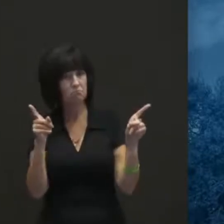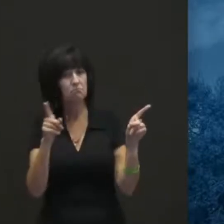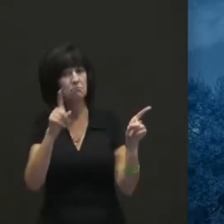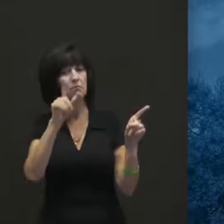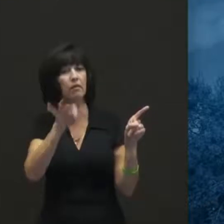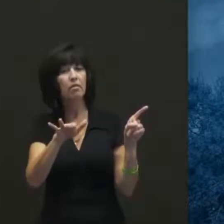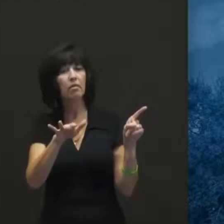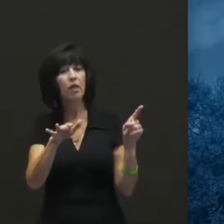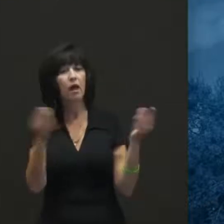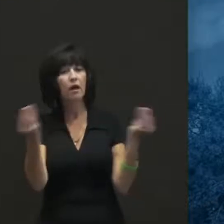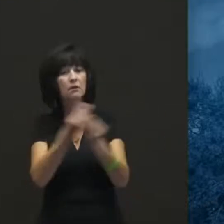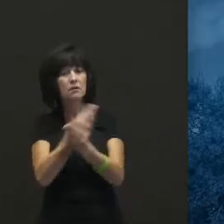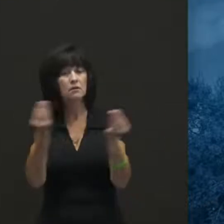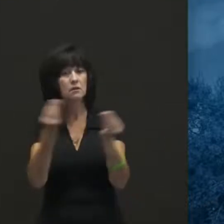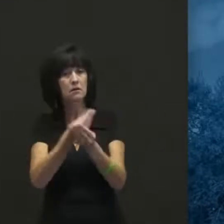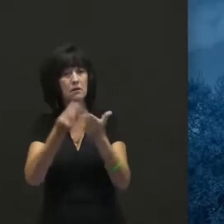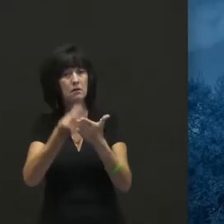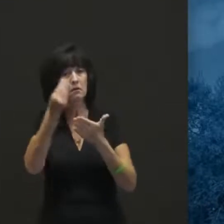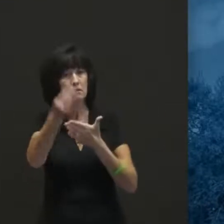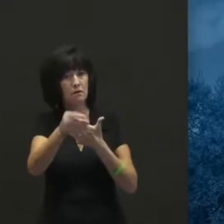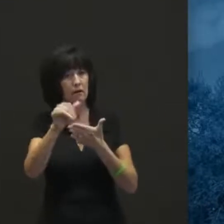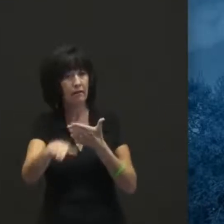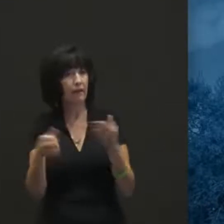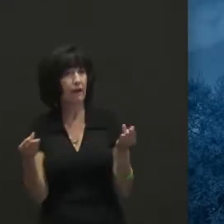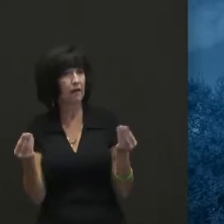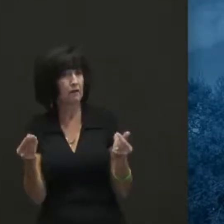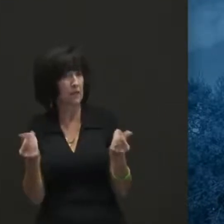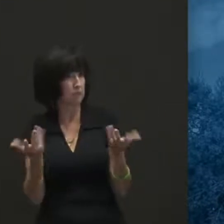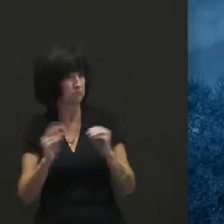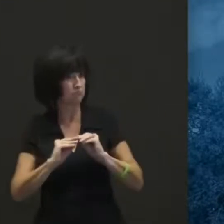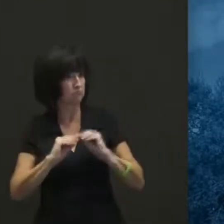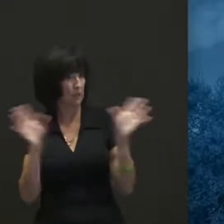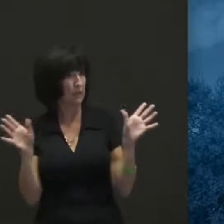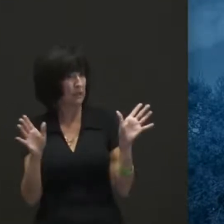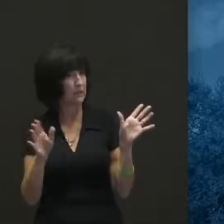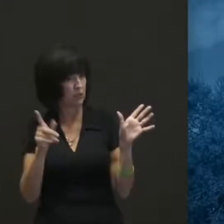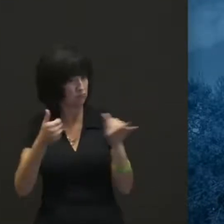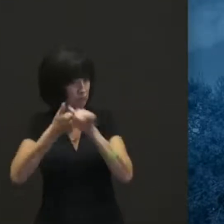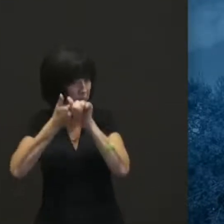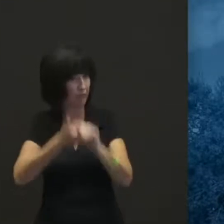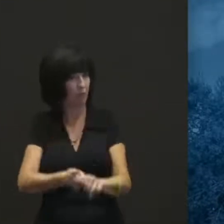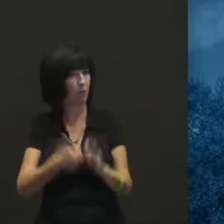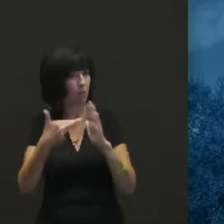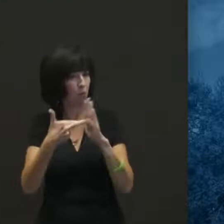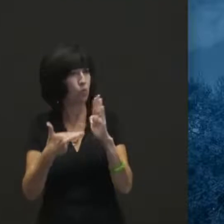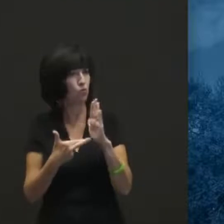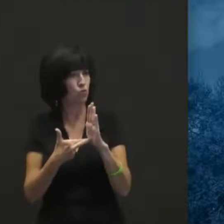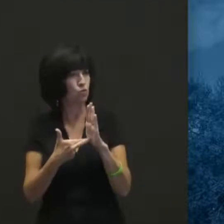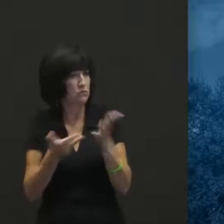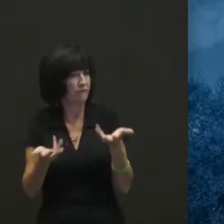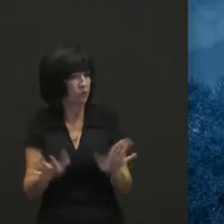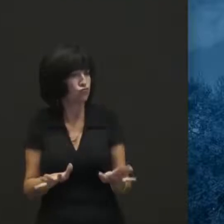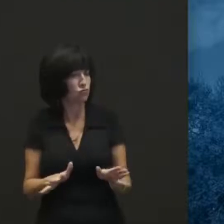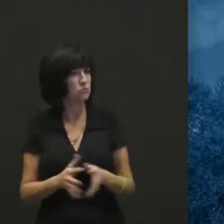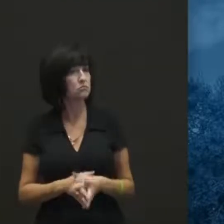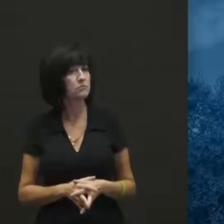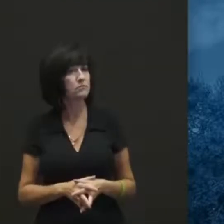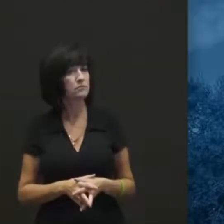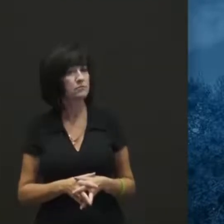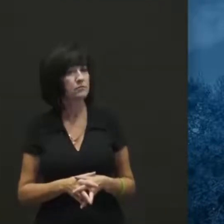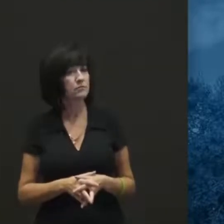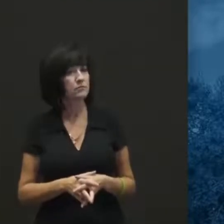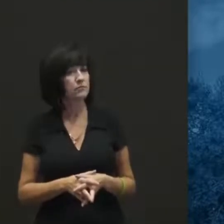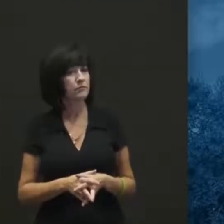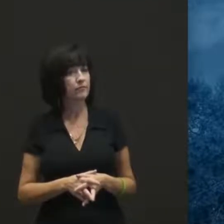took place, and it was very clear that it was done by the book. With respect to, I